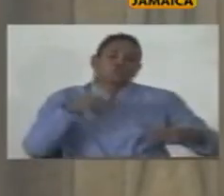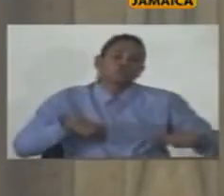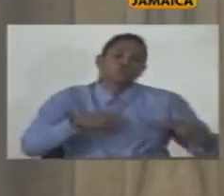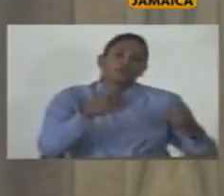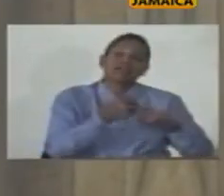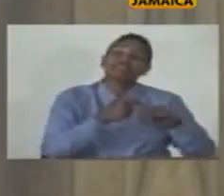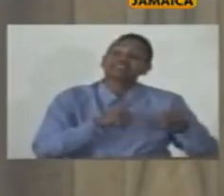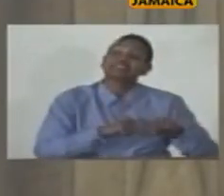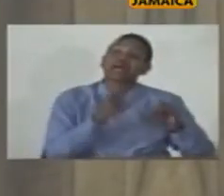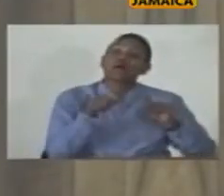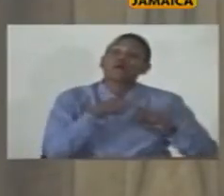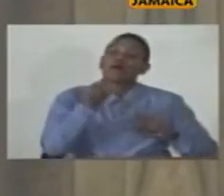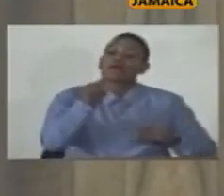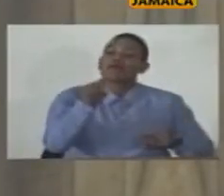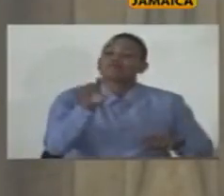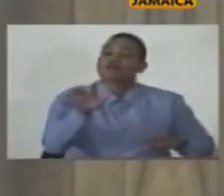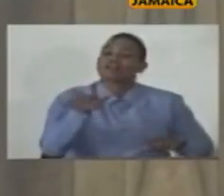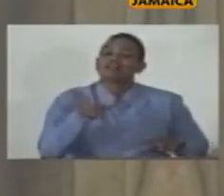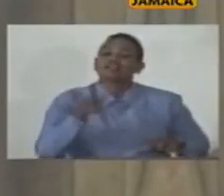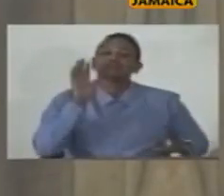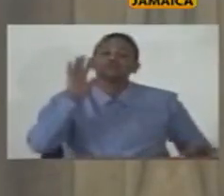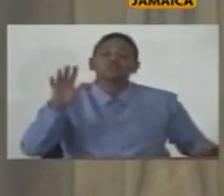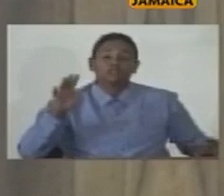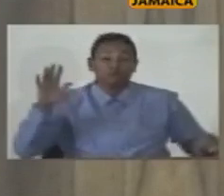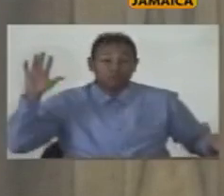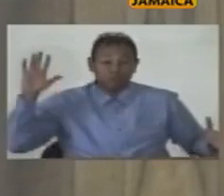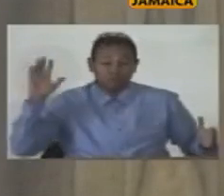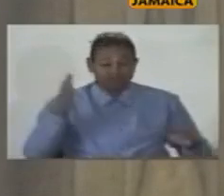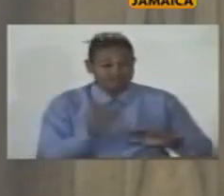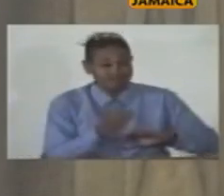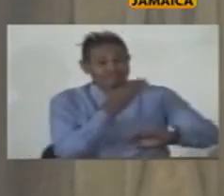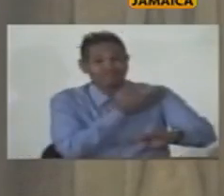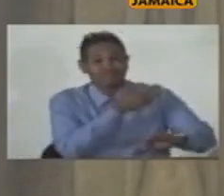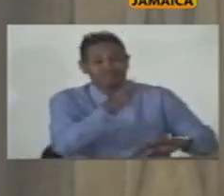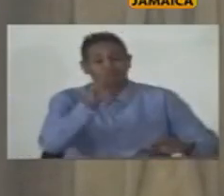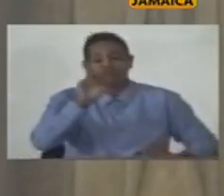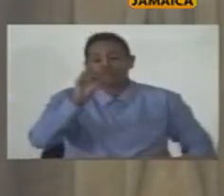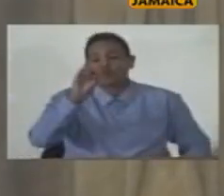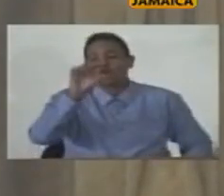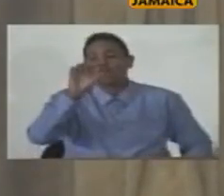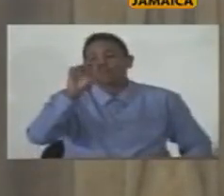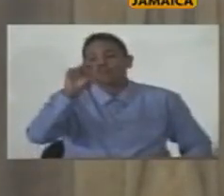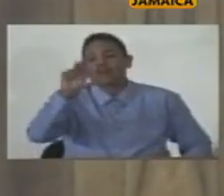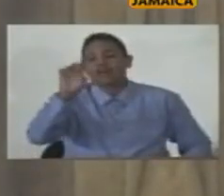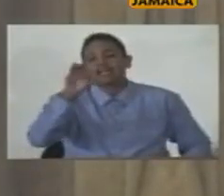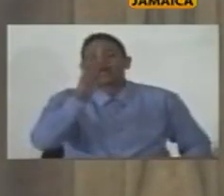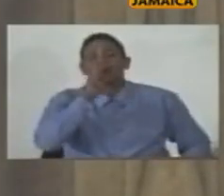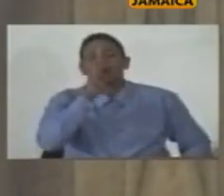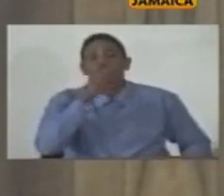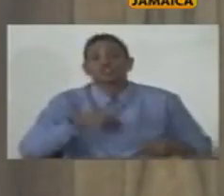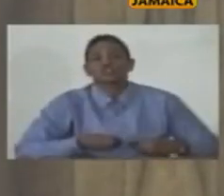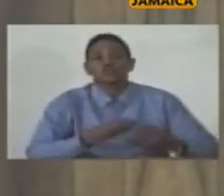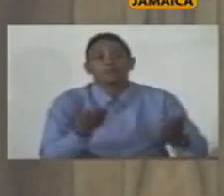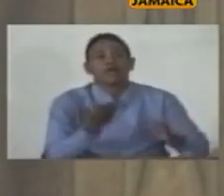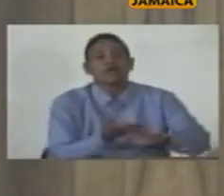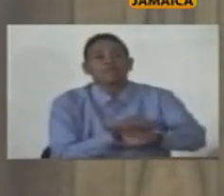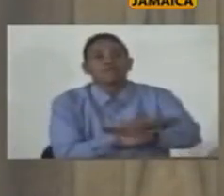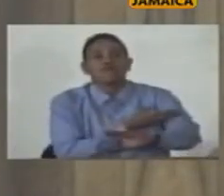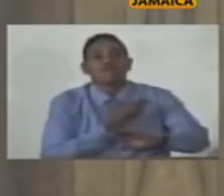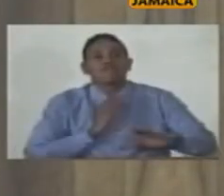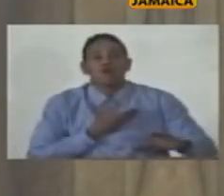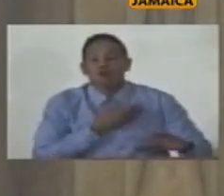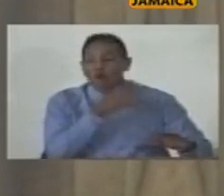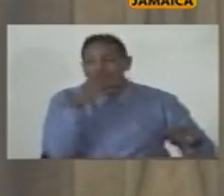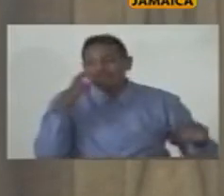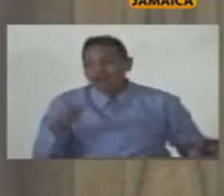commence in April. This will dramatically improve the Rio Grande water supply, a boost to our farmers. Our